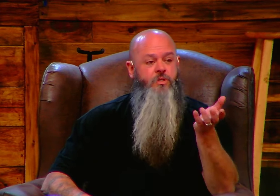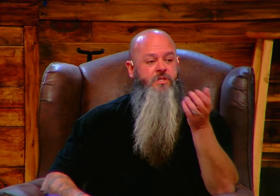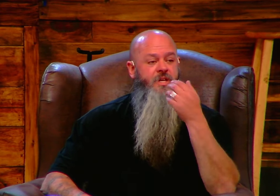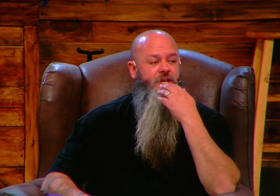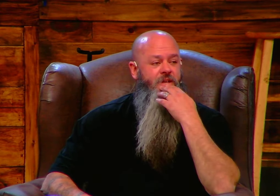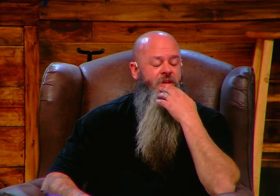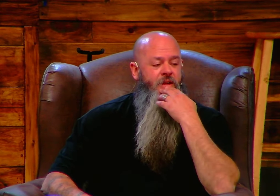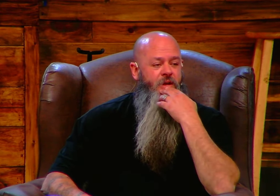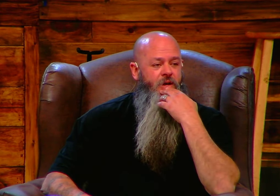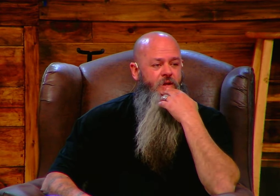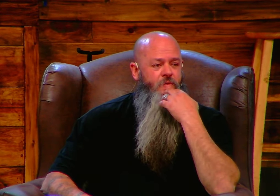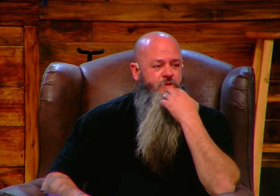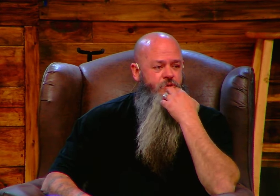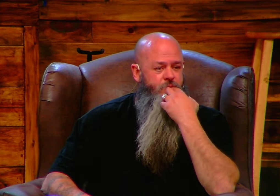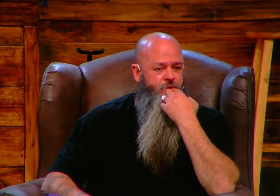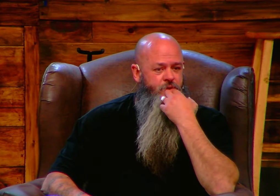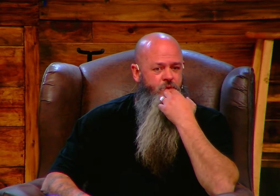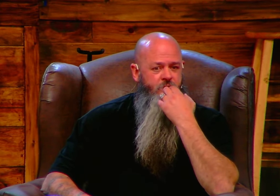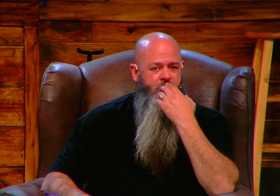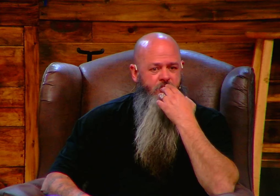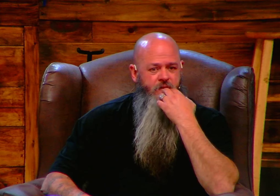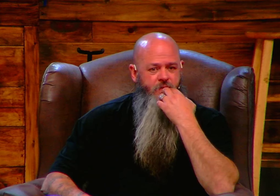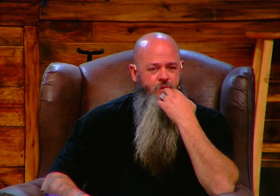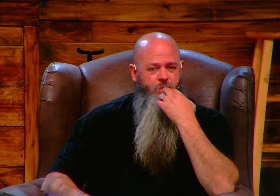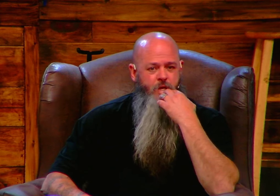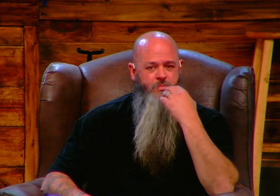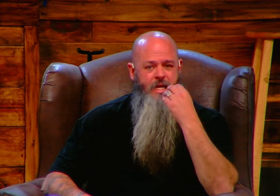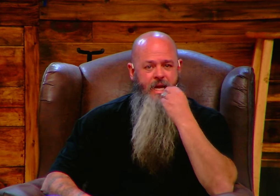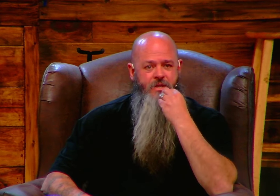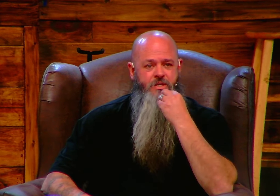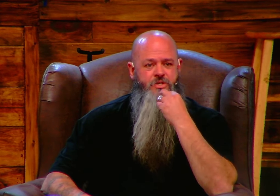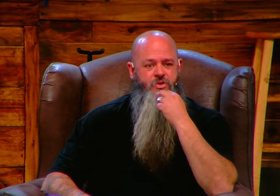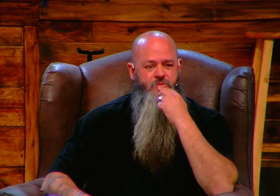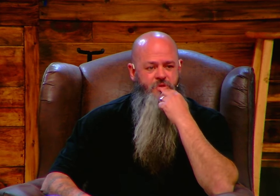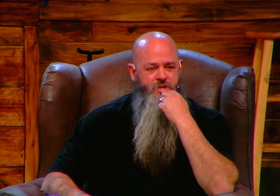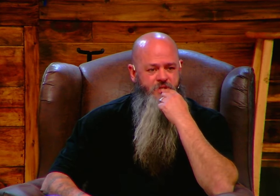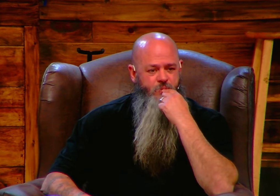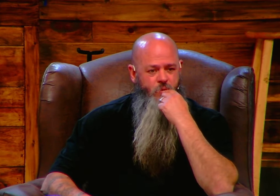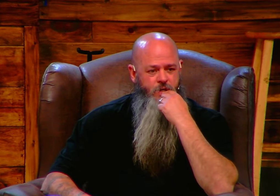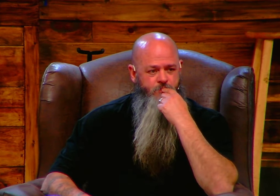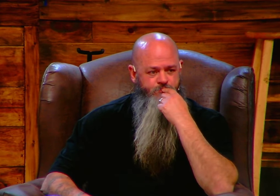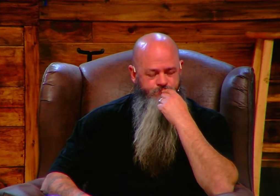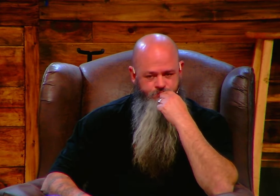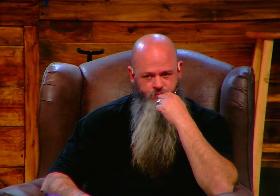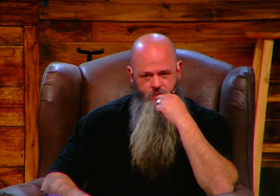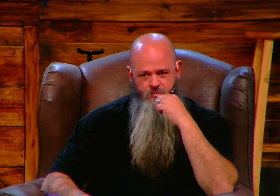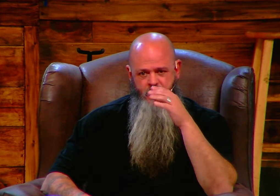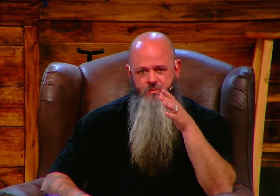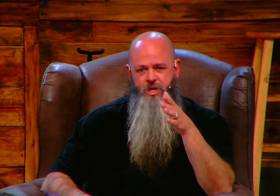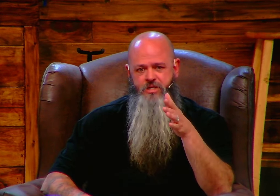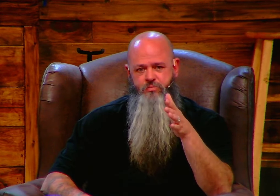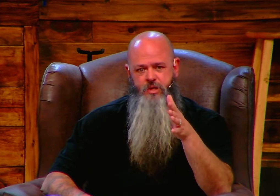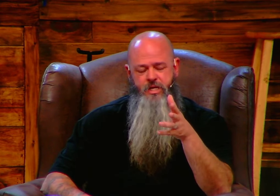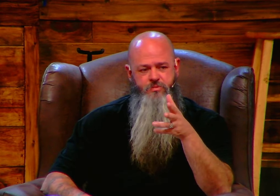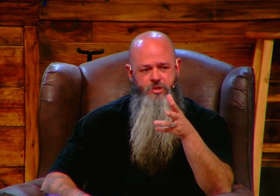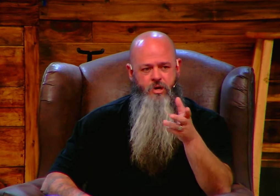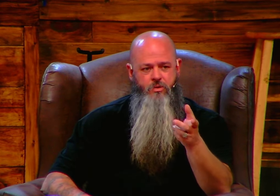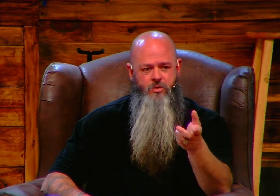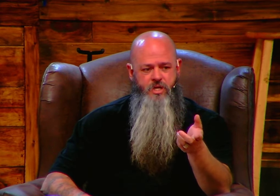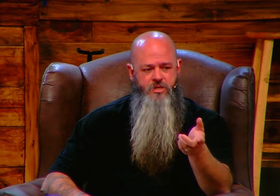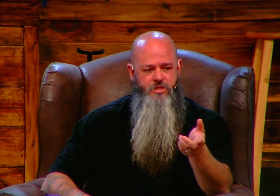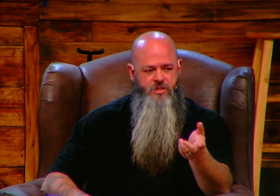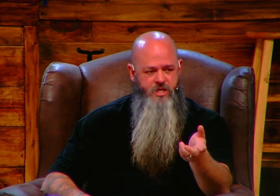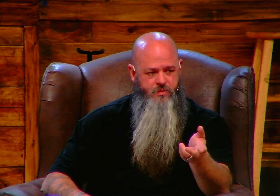So instead, I love this scripture. The Lord even made me eat this scripture this morning. Man makes plans, but